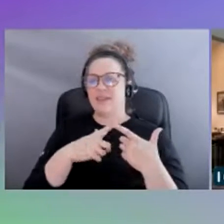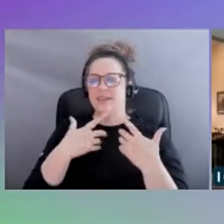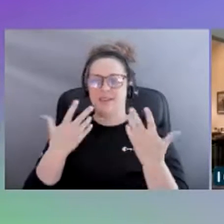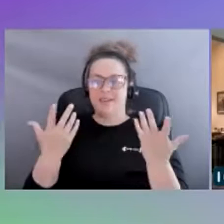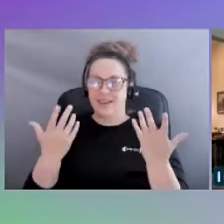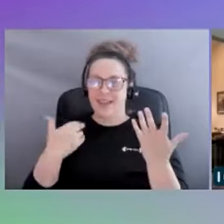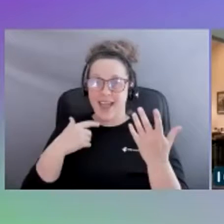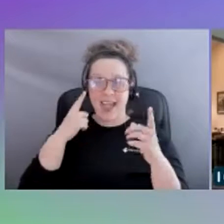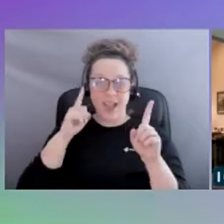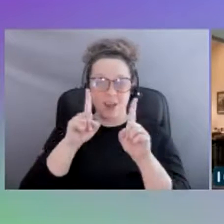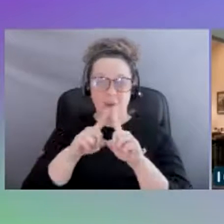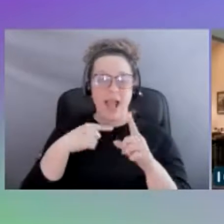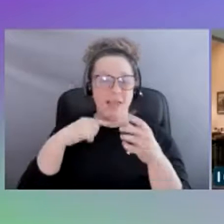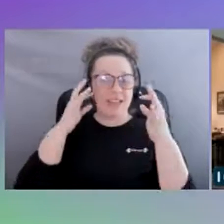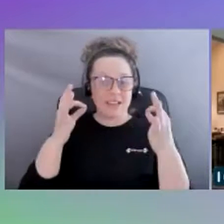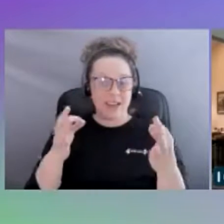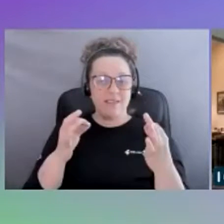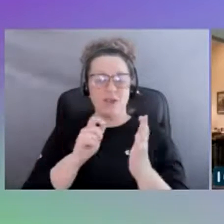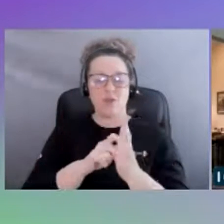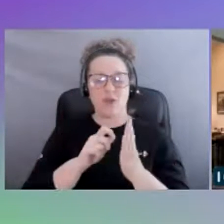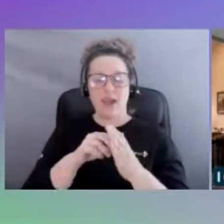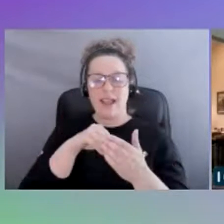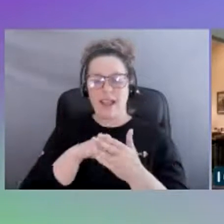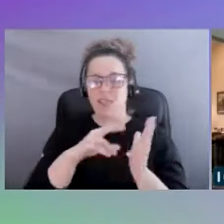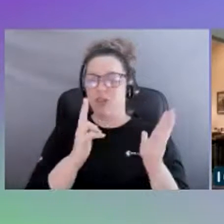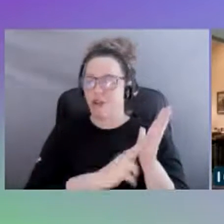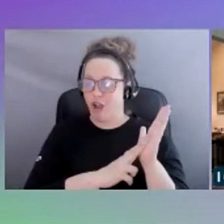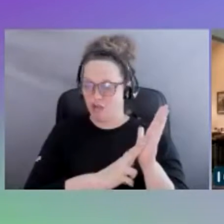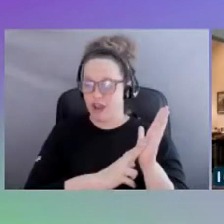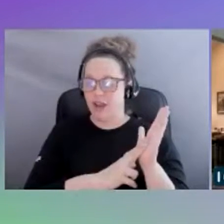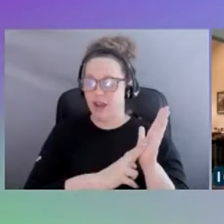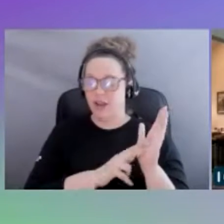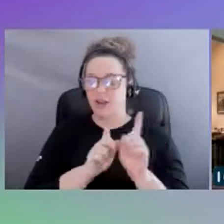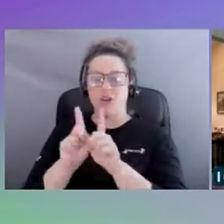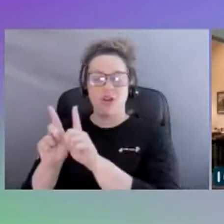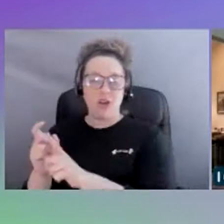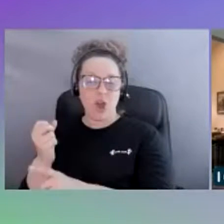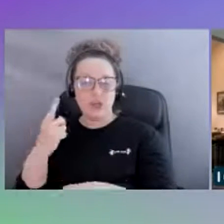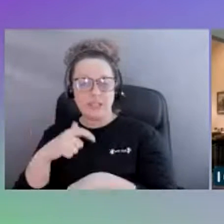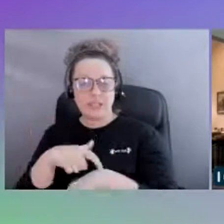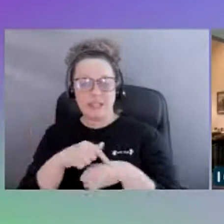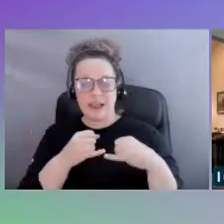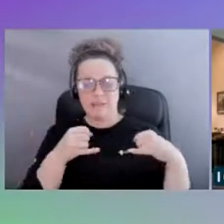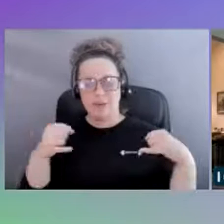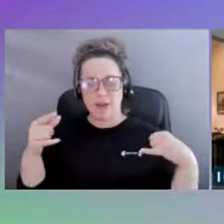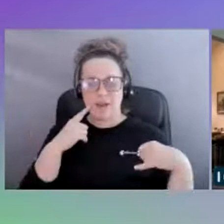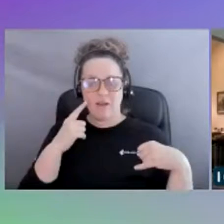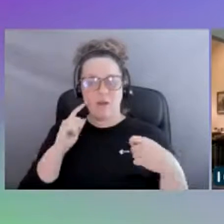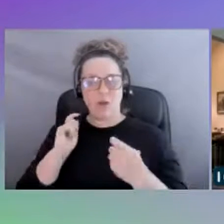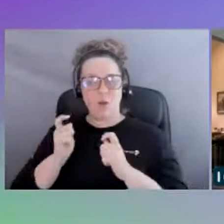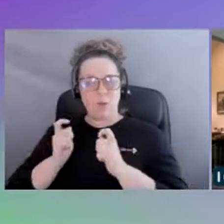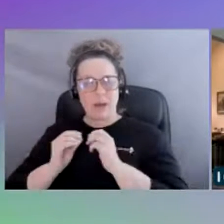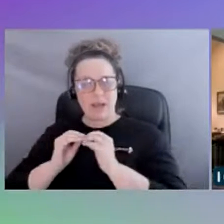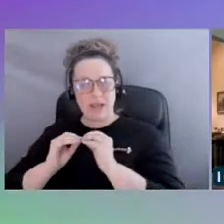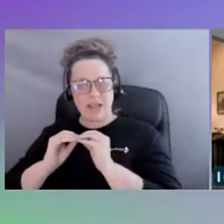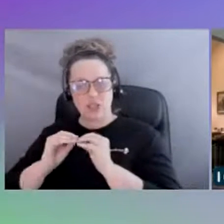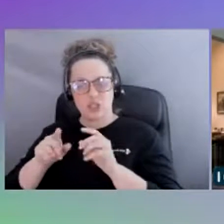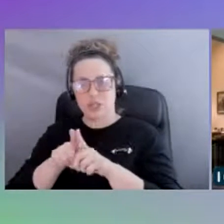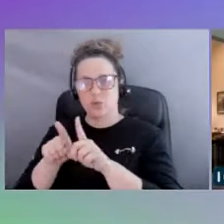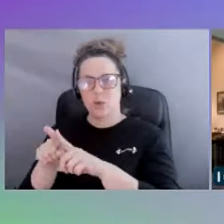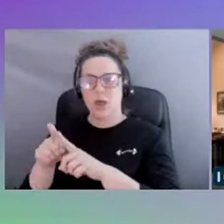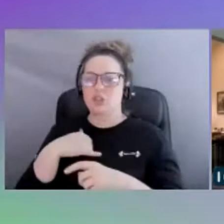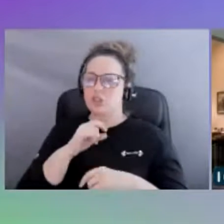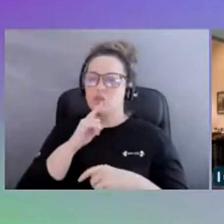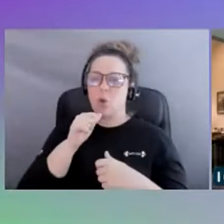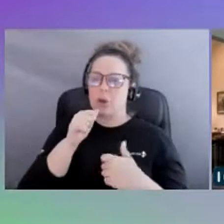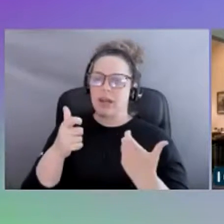I agree. I think definitely write it in the contract, but also understand the timeframes for remediation as well, just so